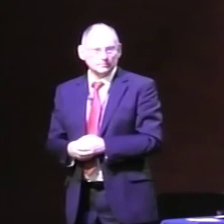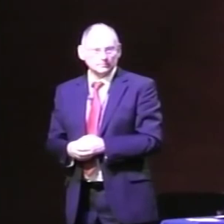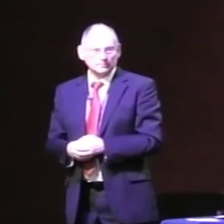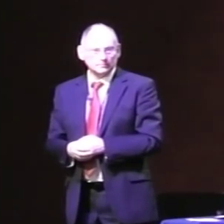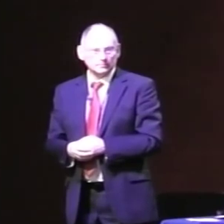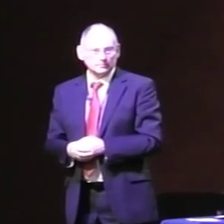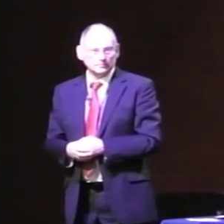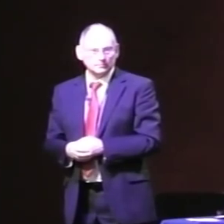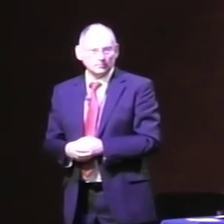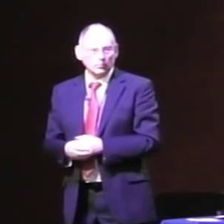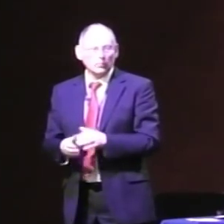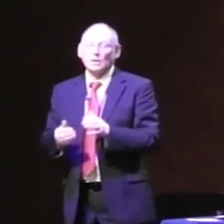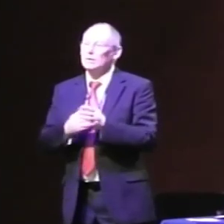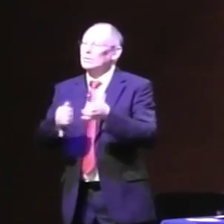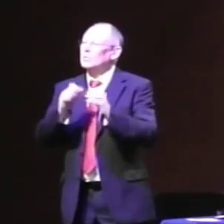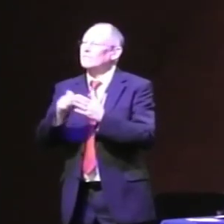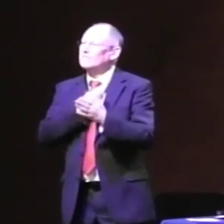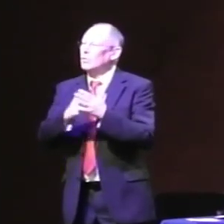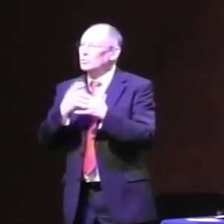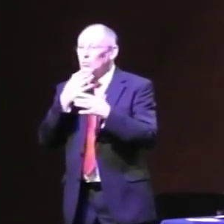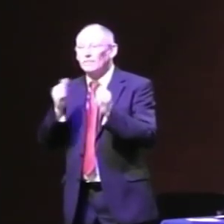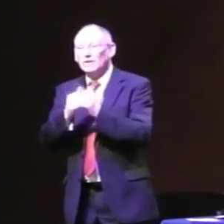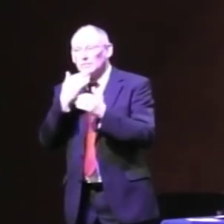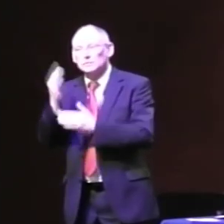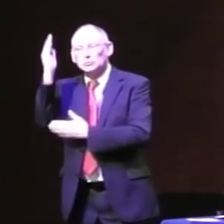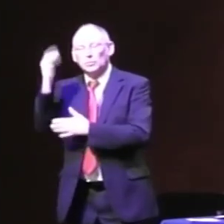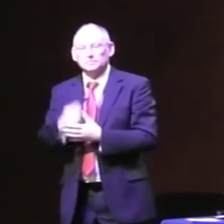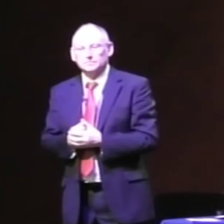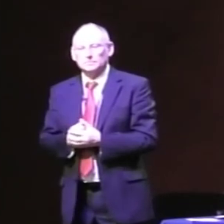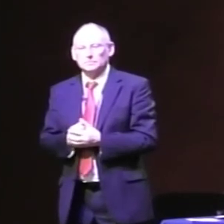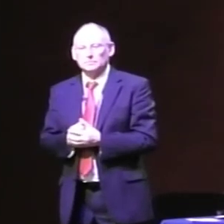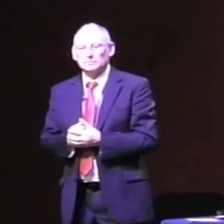Thank you. We'll now move to the vote. All those in favour, please show.